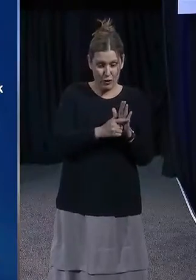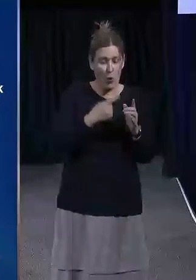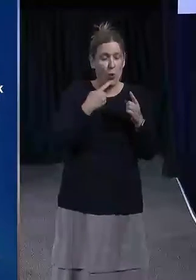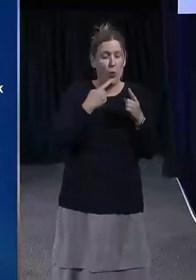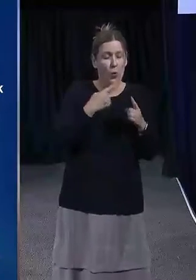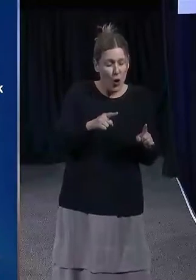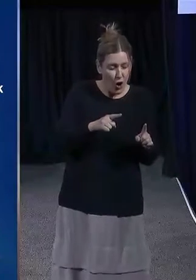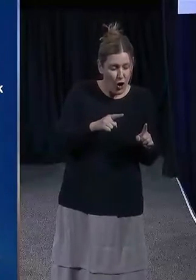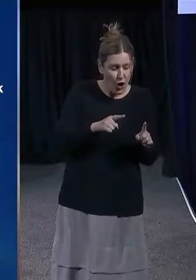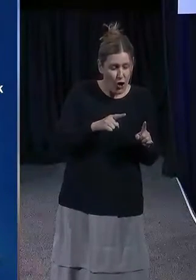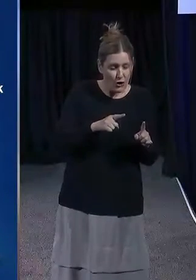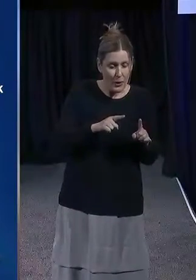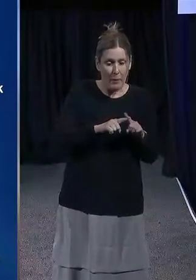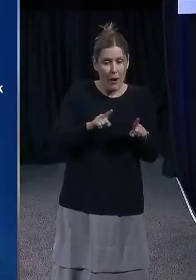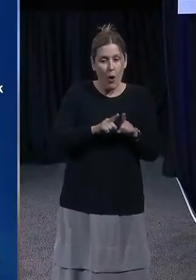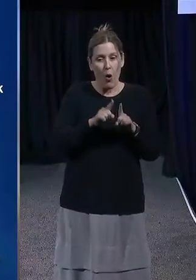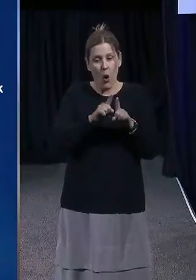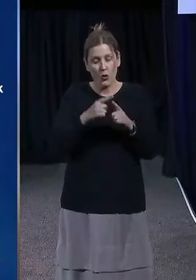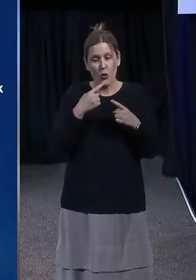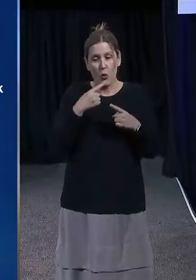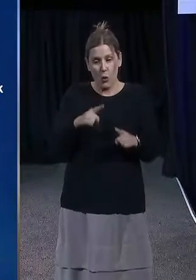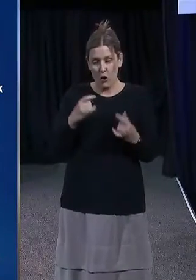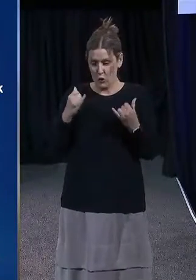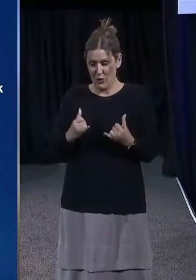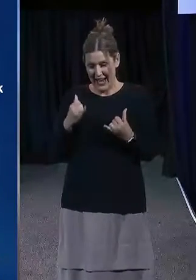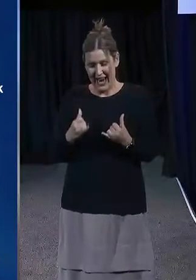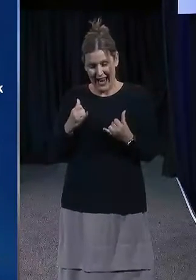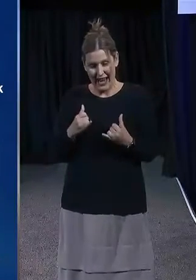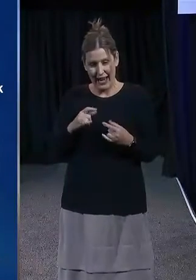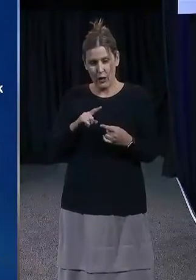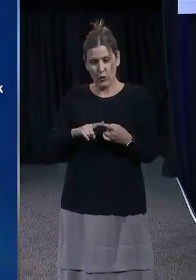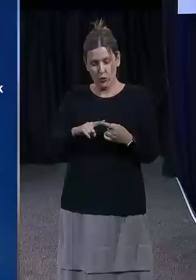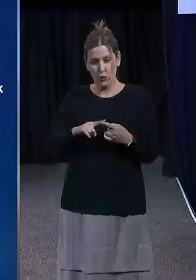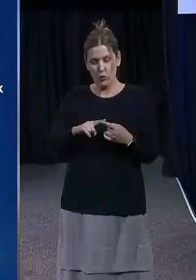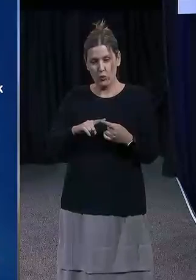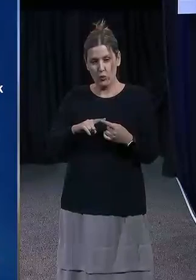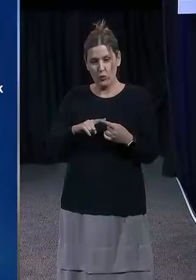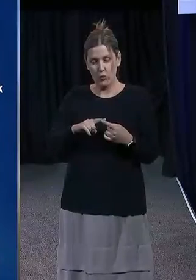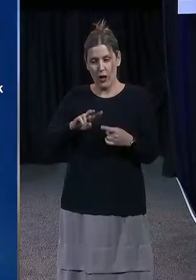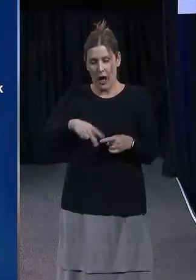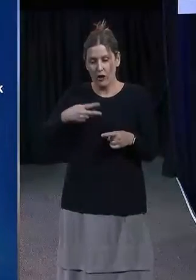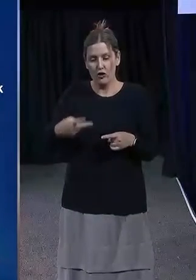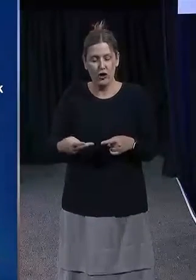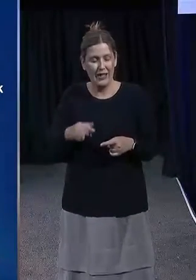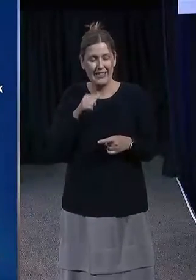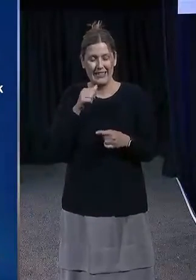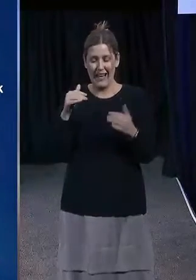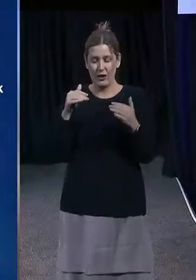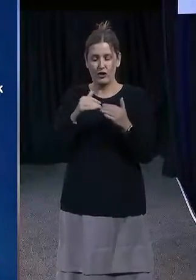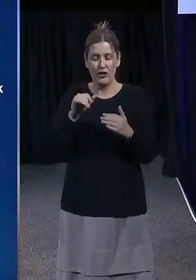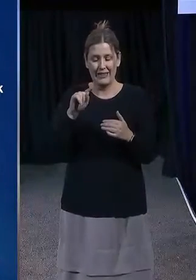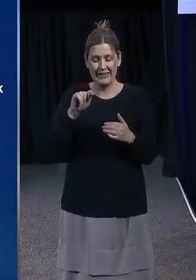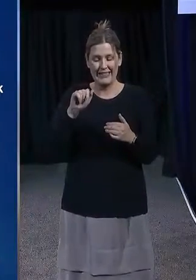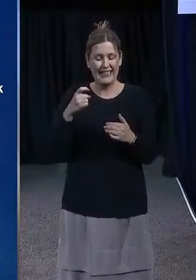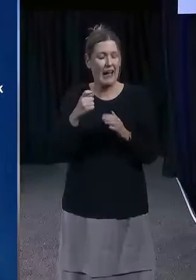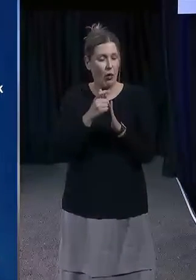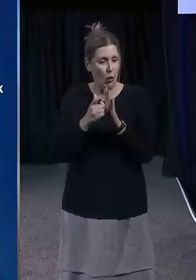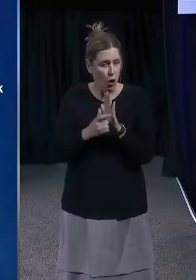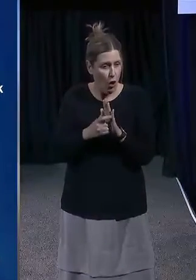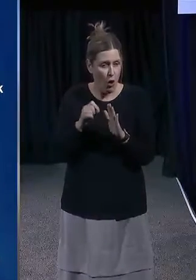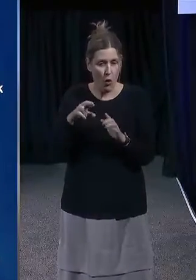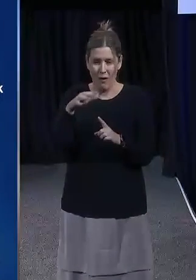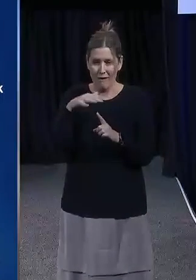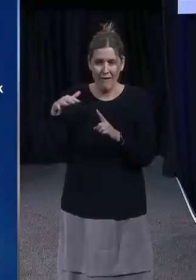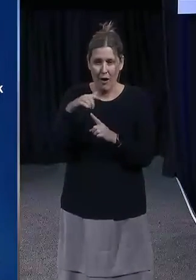but it has worked also today to reverse unjust tax laws, disparate environmental laws.